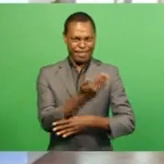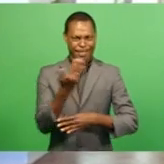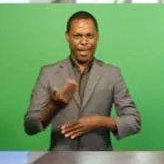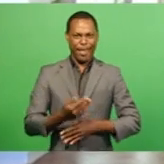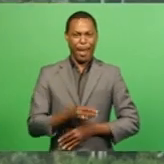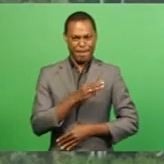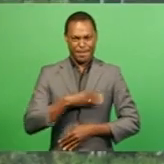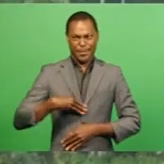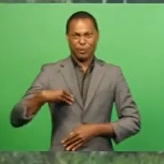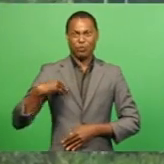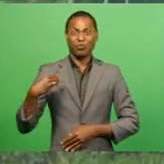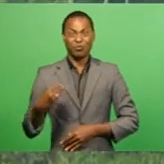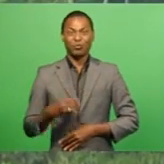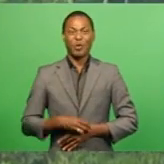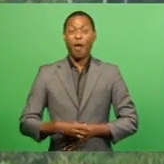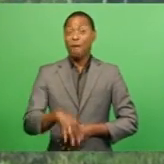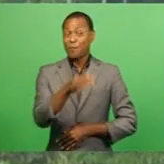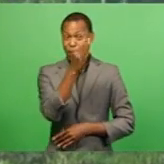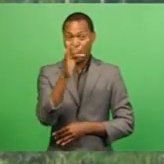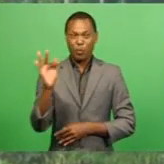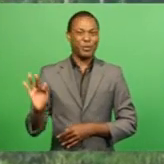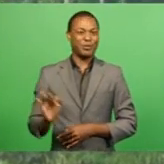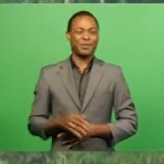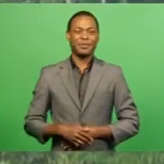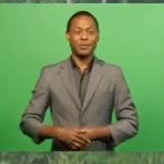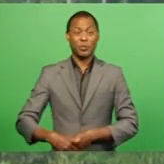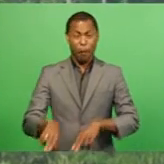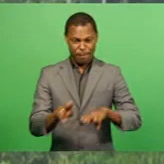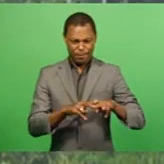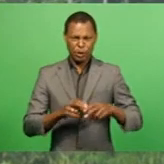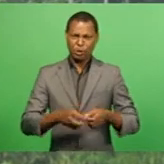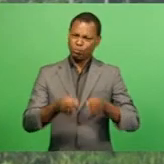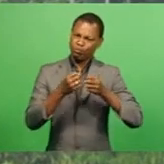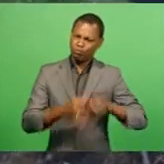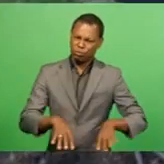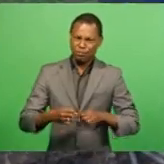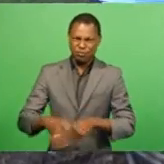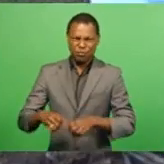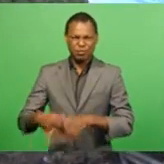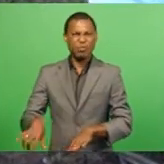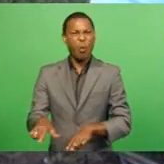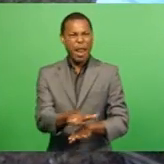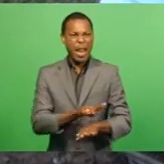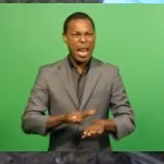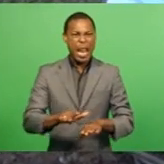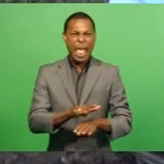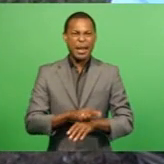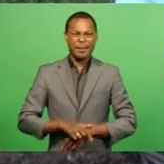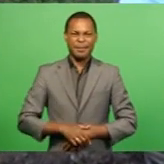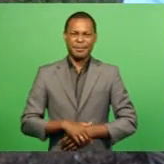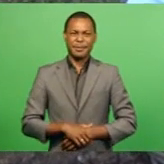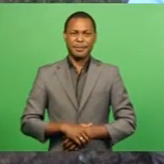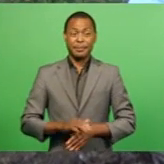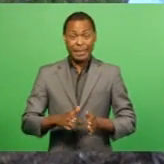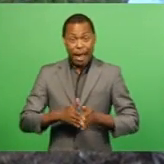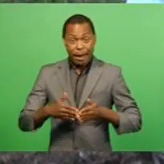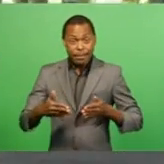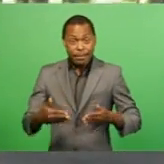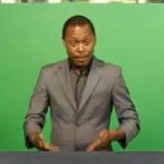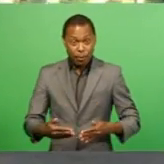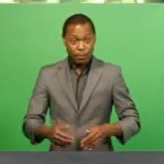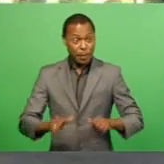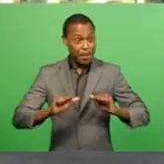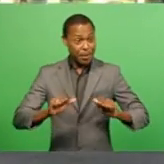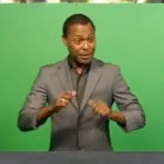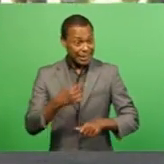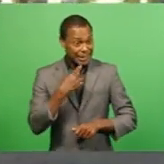Forestry. Fiji has lost at least 4,000 hectares of land to deforestation, and Conrote says this is why